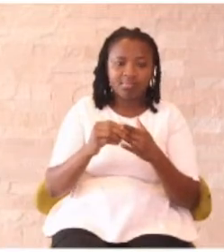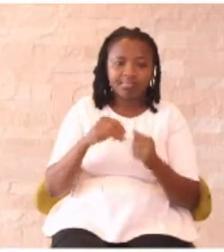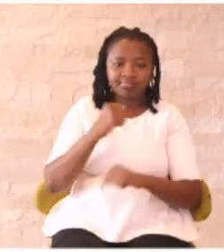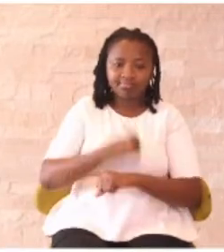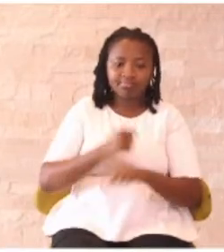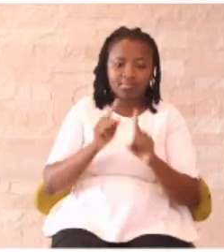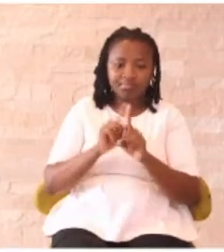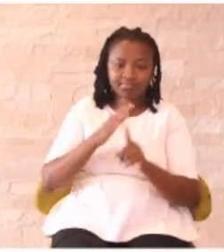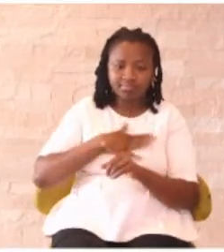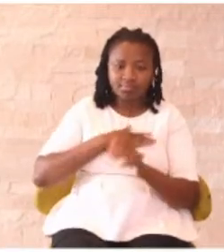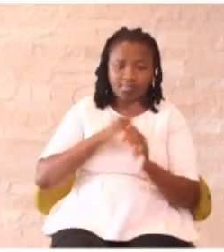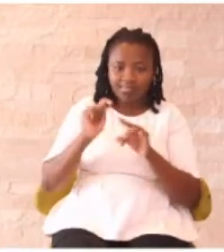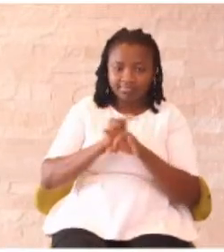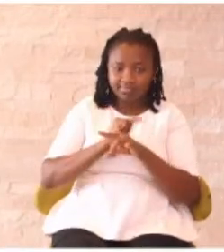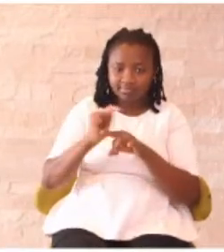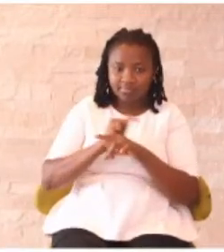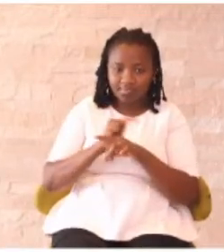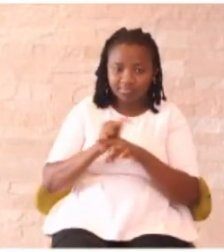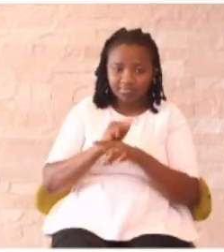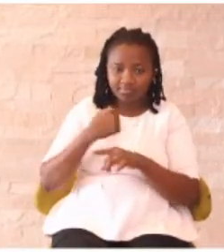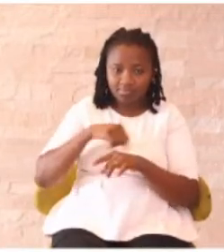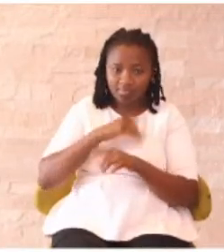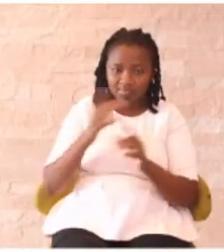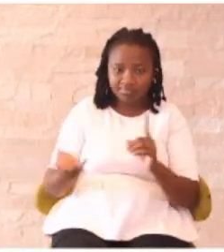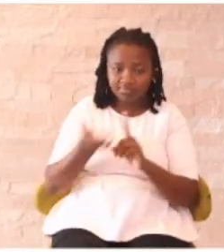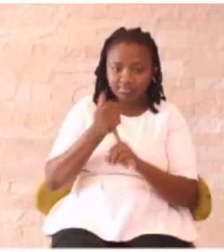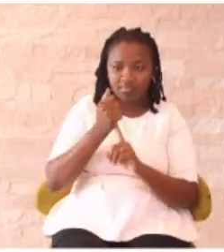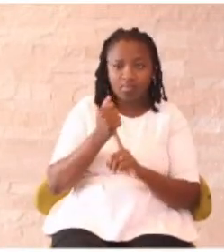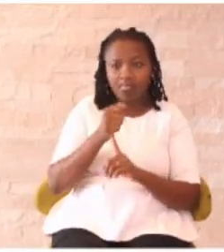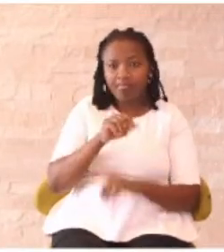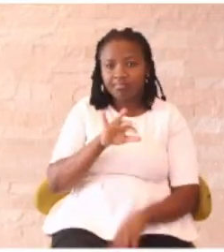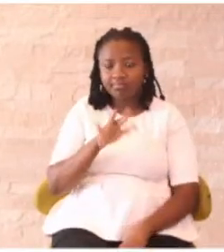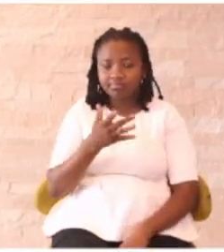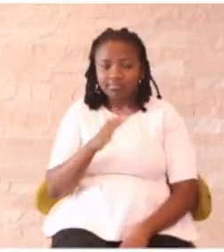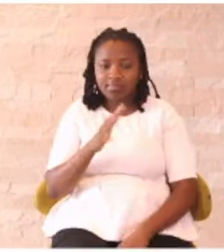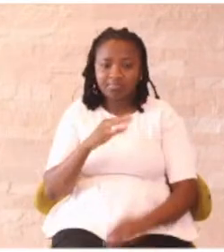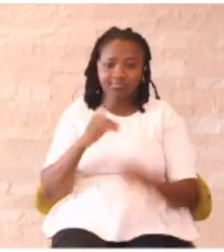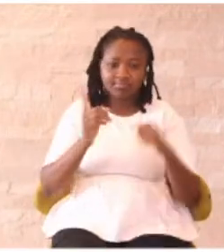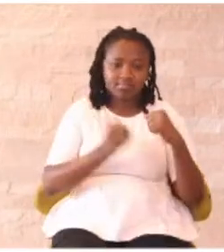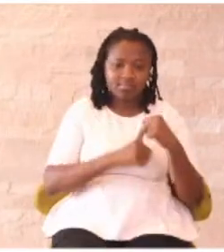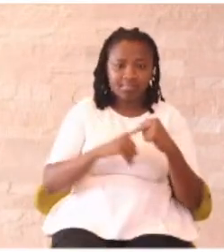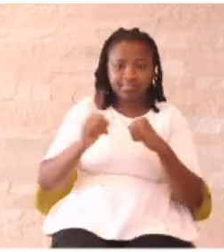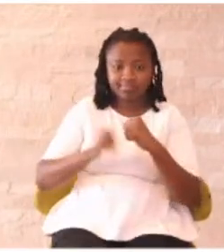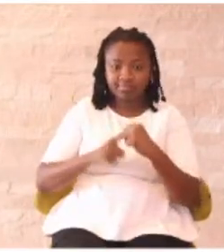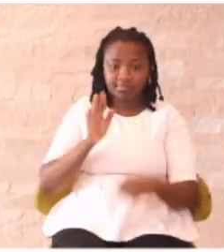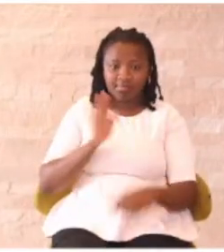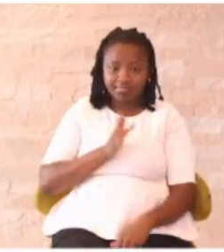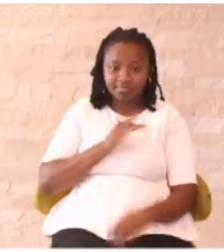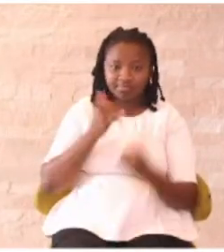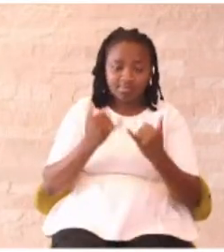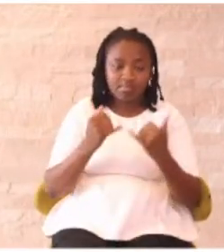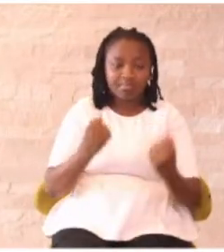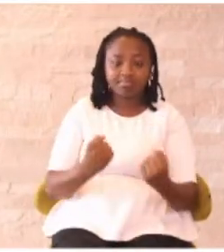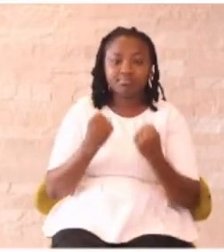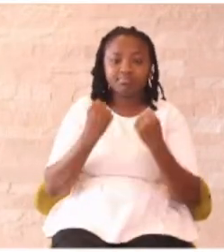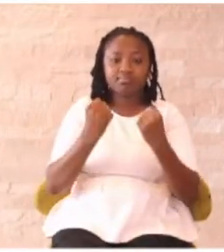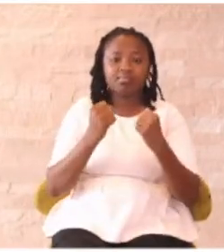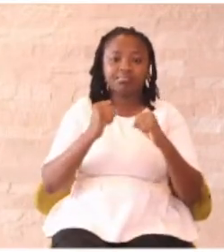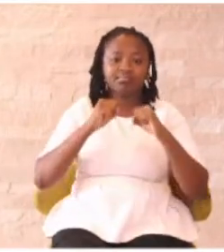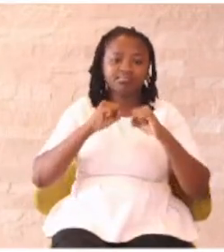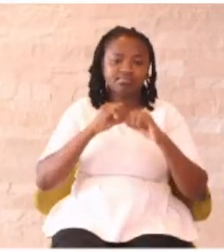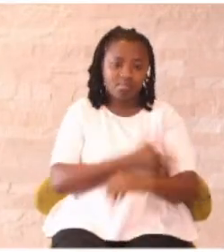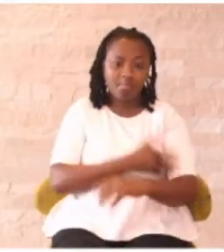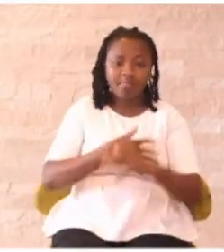we have done, is that now about 66 women now have strengthened capacity to be able to